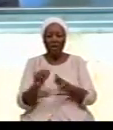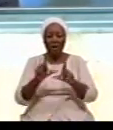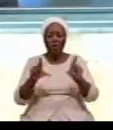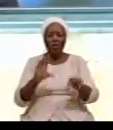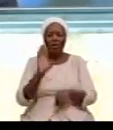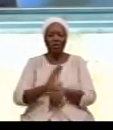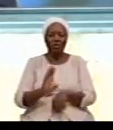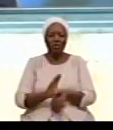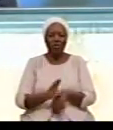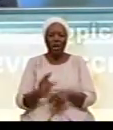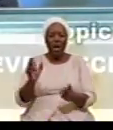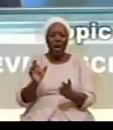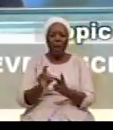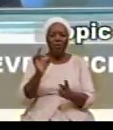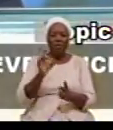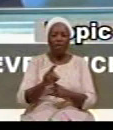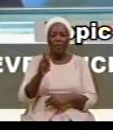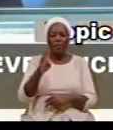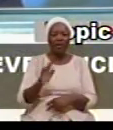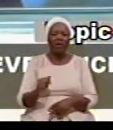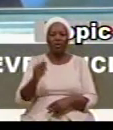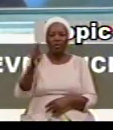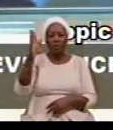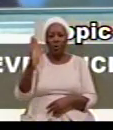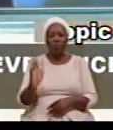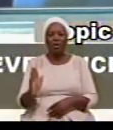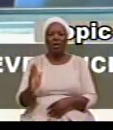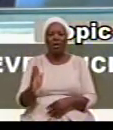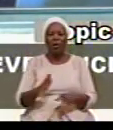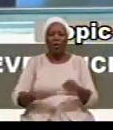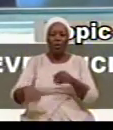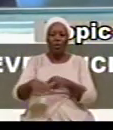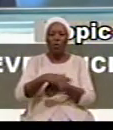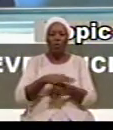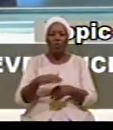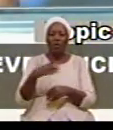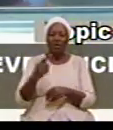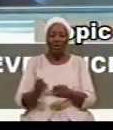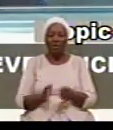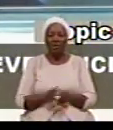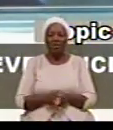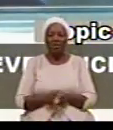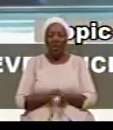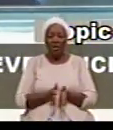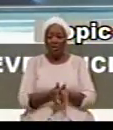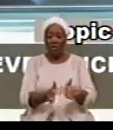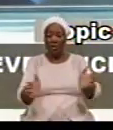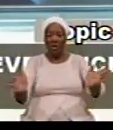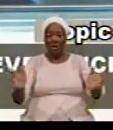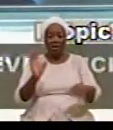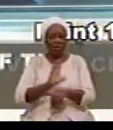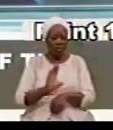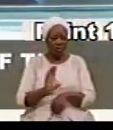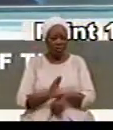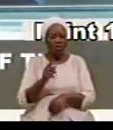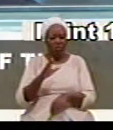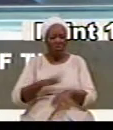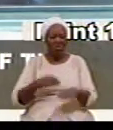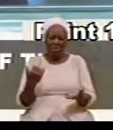by God over the general church. You might even call it a national